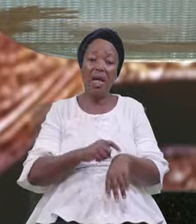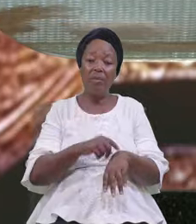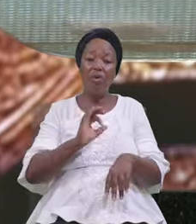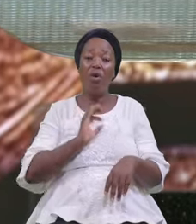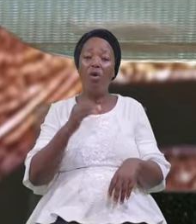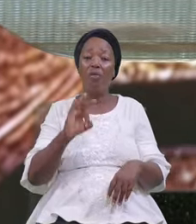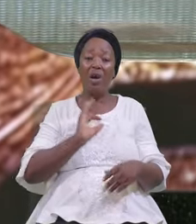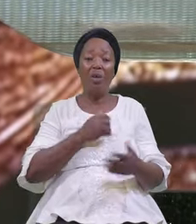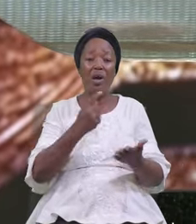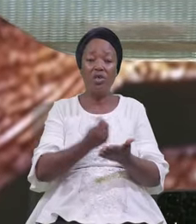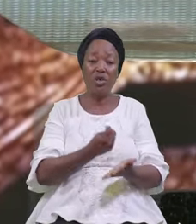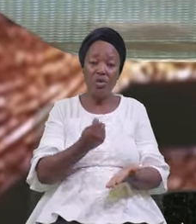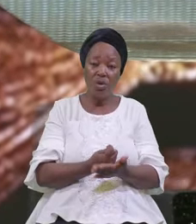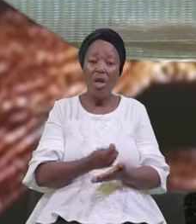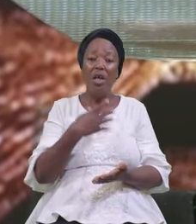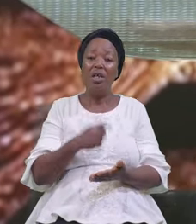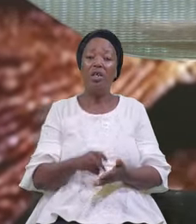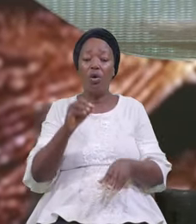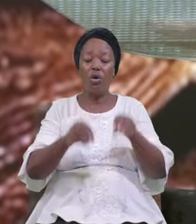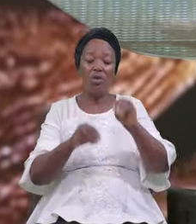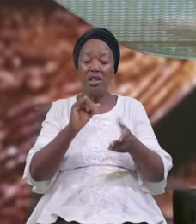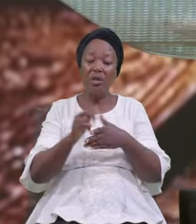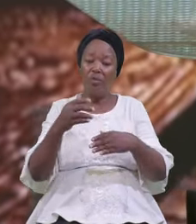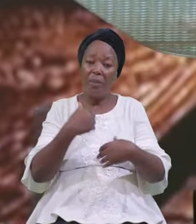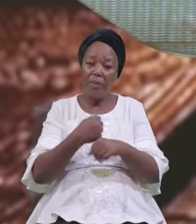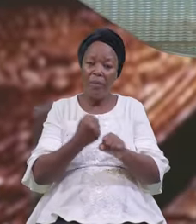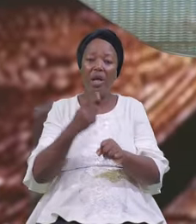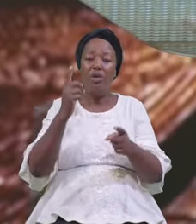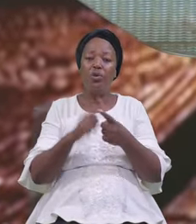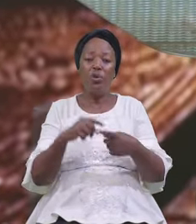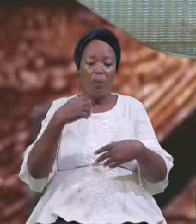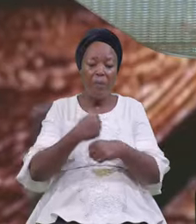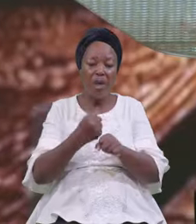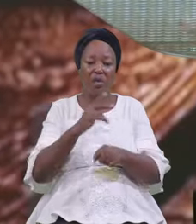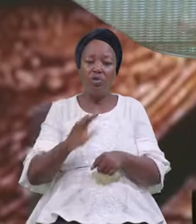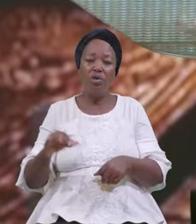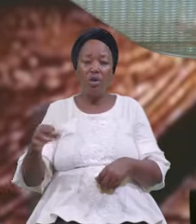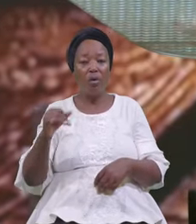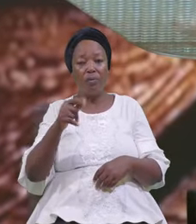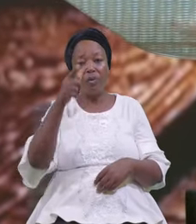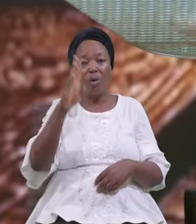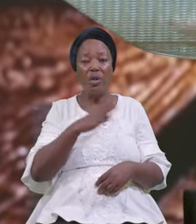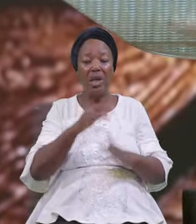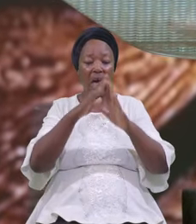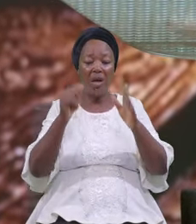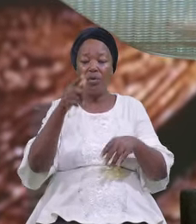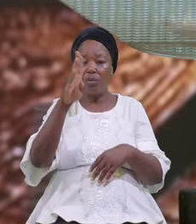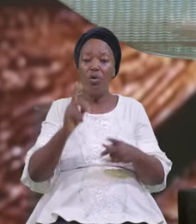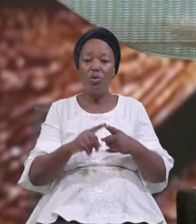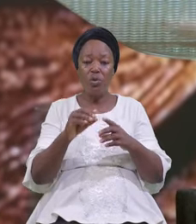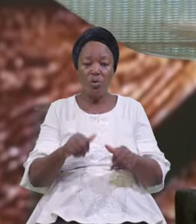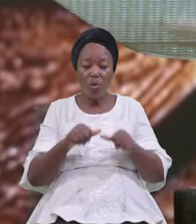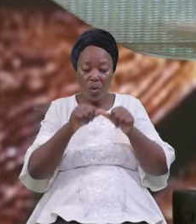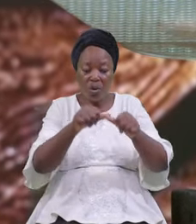the contribution we make to make the children of God and the house of God move forward and do